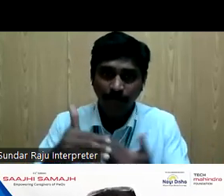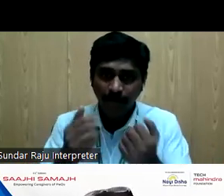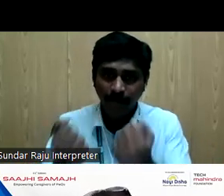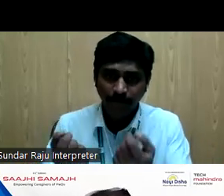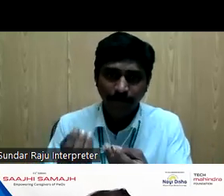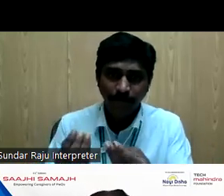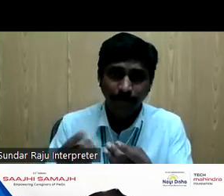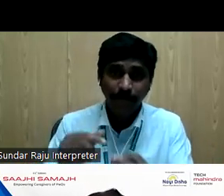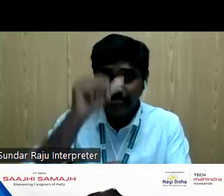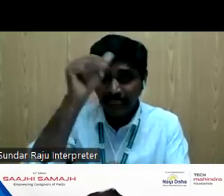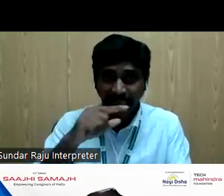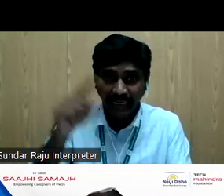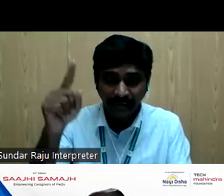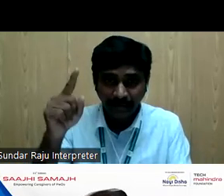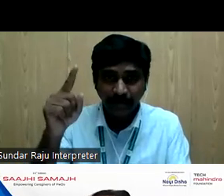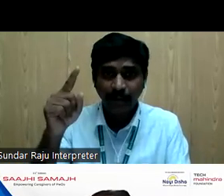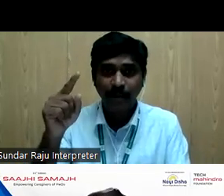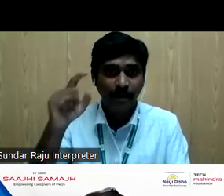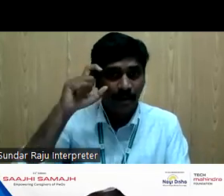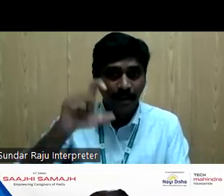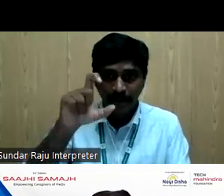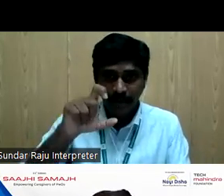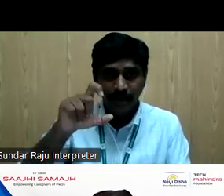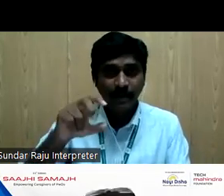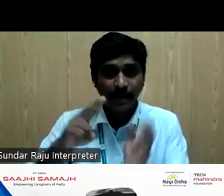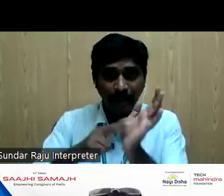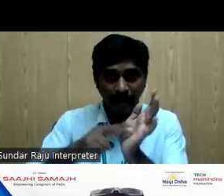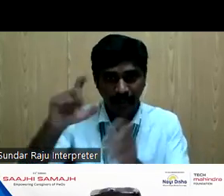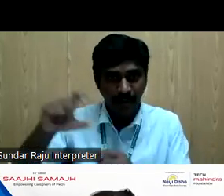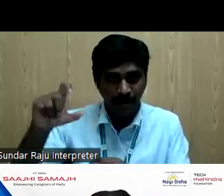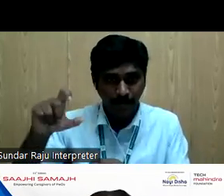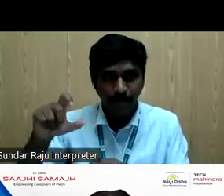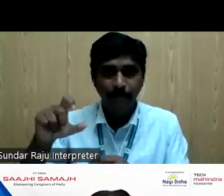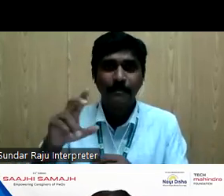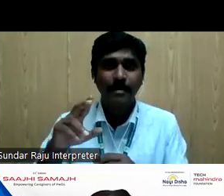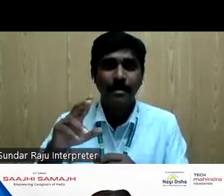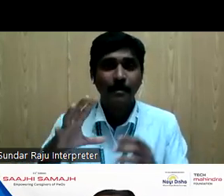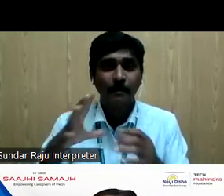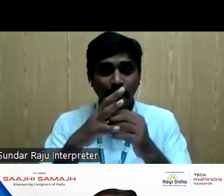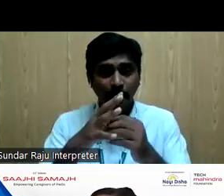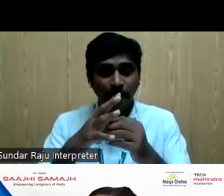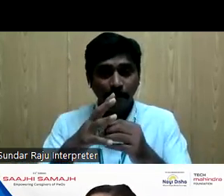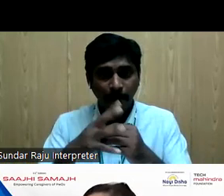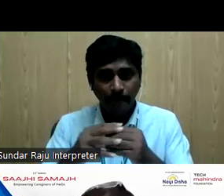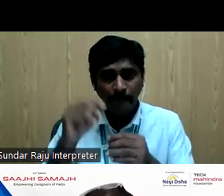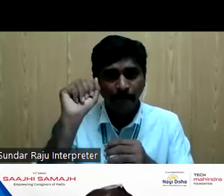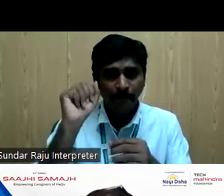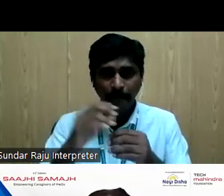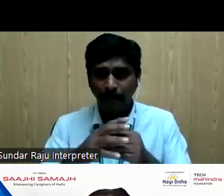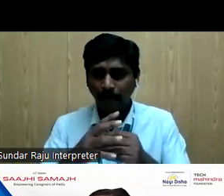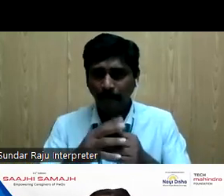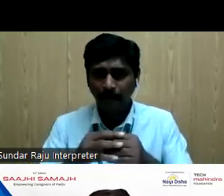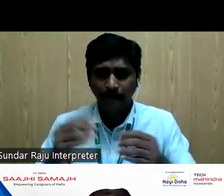India, Nepal, and Bangladesh. He is an International Ashoka Fellow since 2015. He serves as the